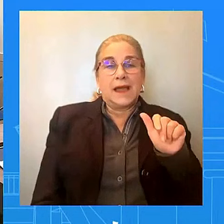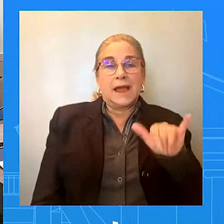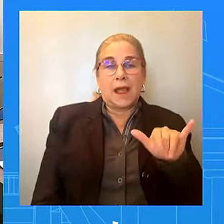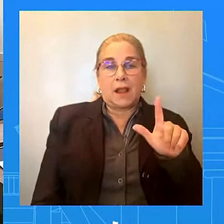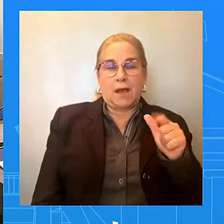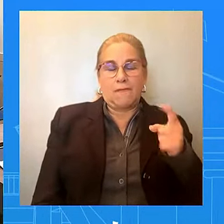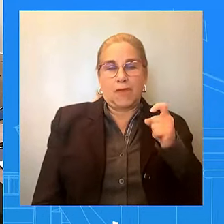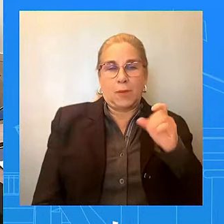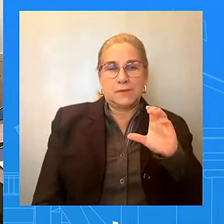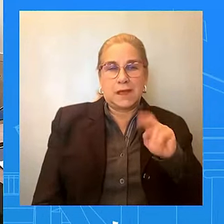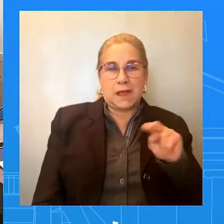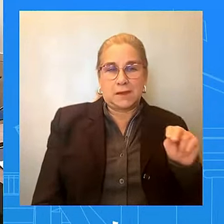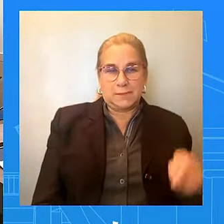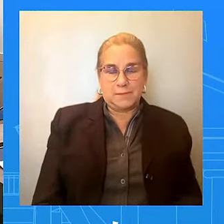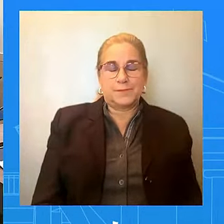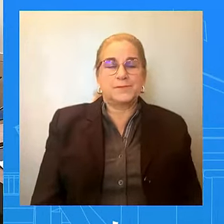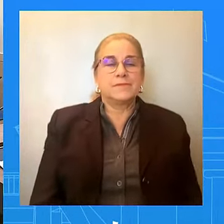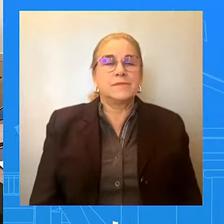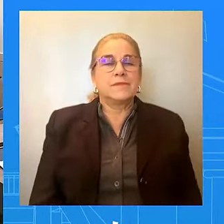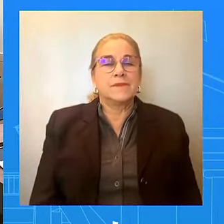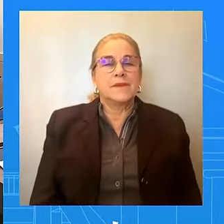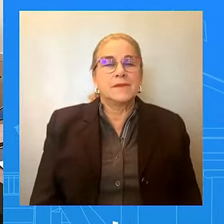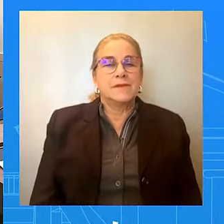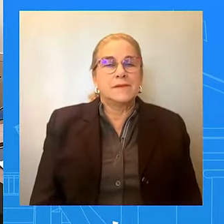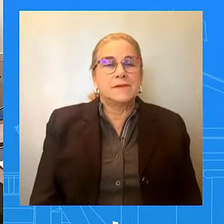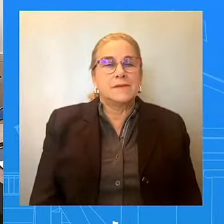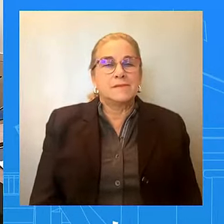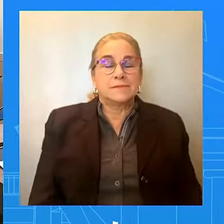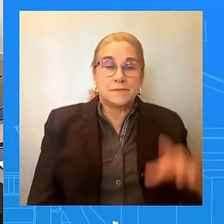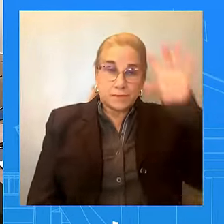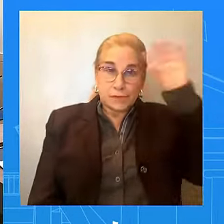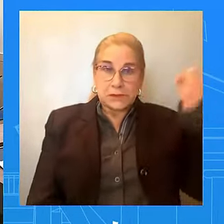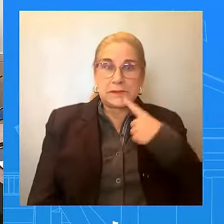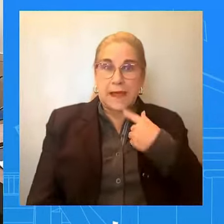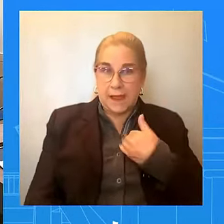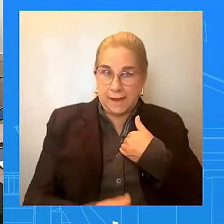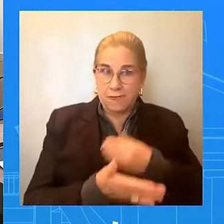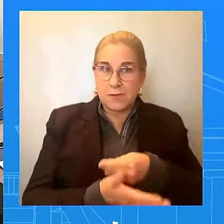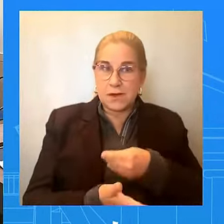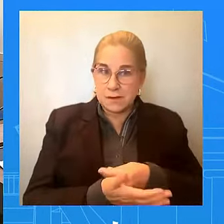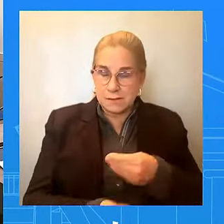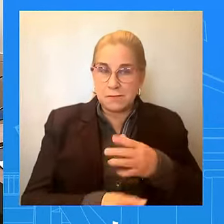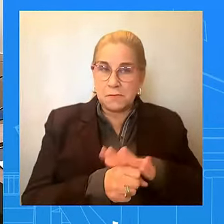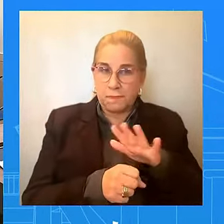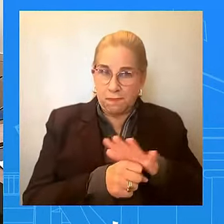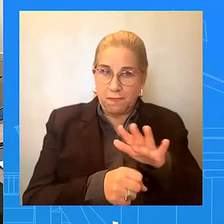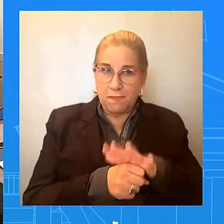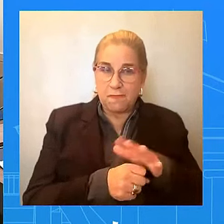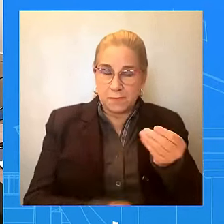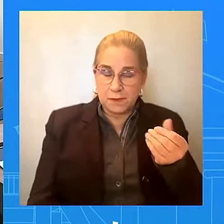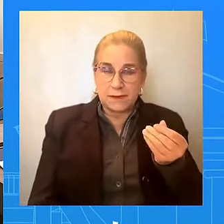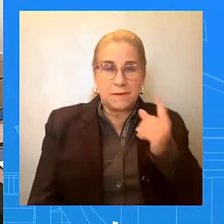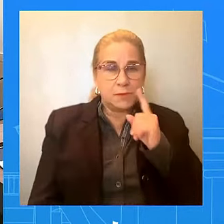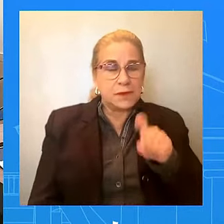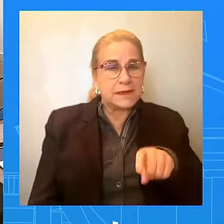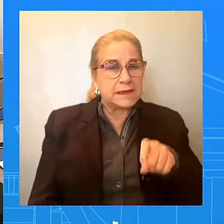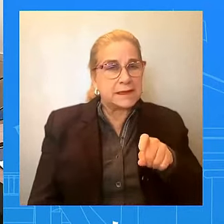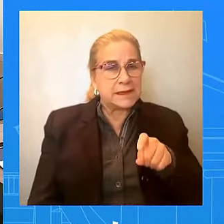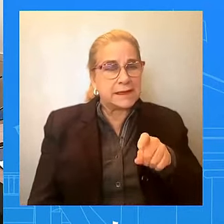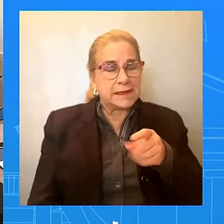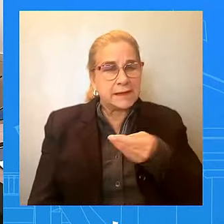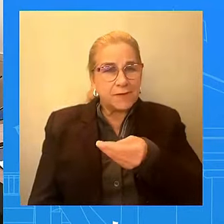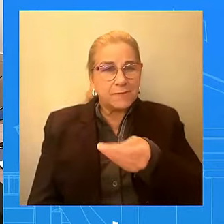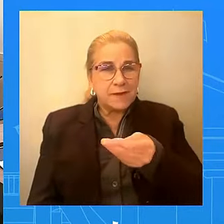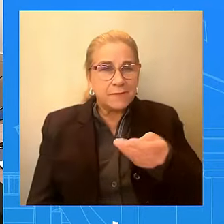Defense would have enough money to get through their immediate needs in this recovery phase. I'm wondering, after your early assessments of the damage